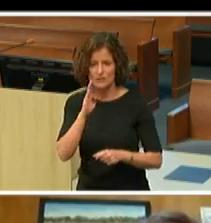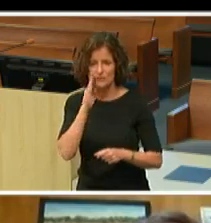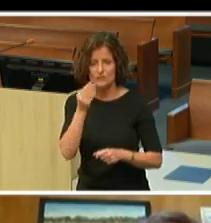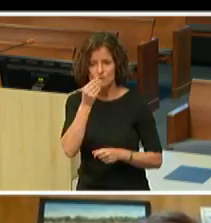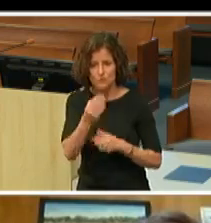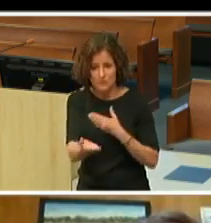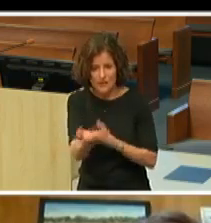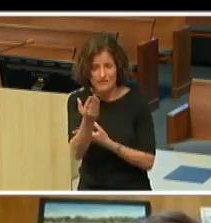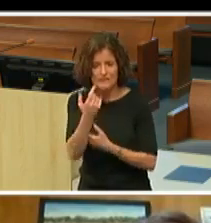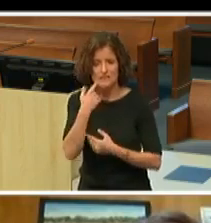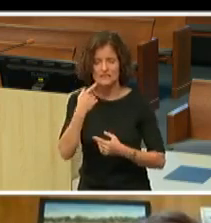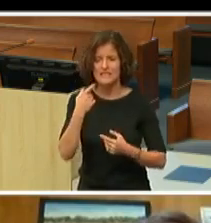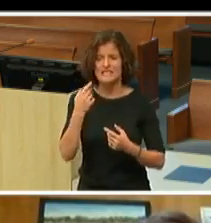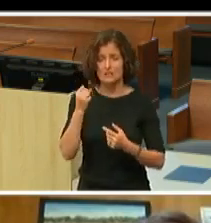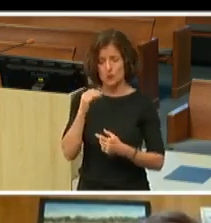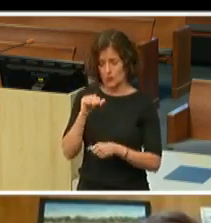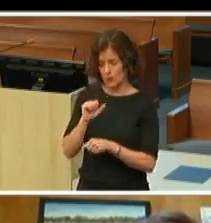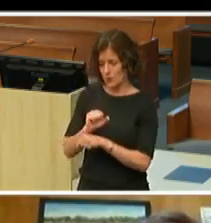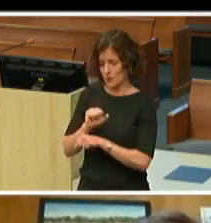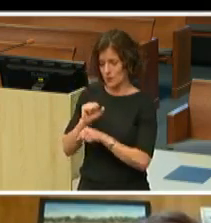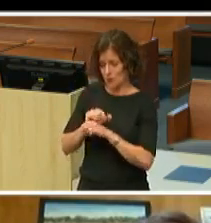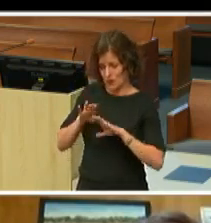the workforce is getting